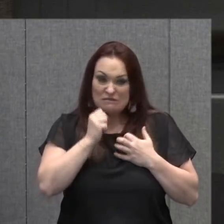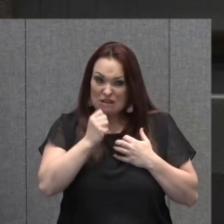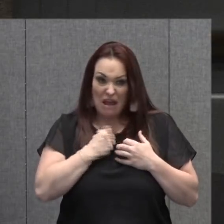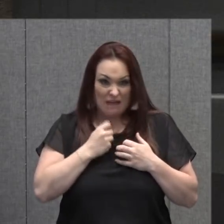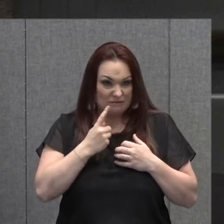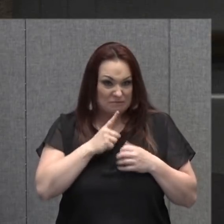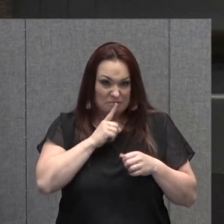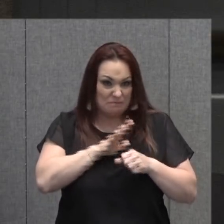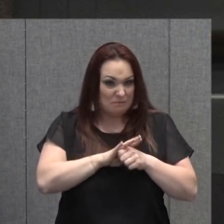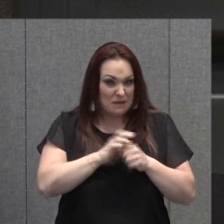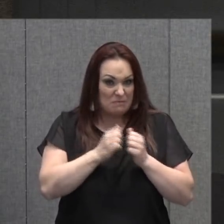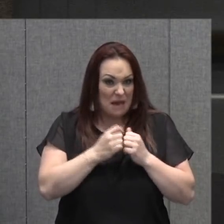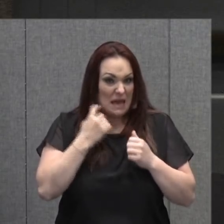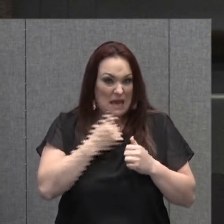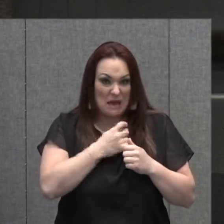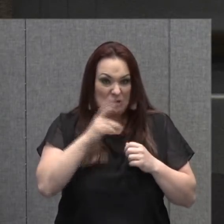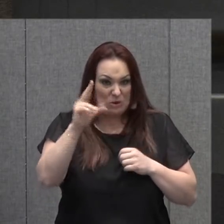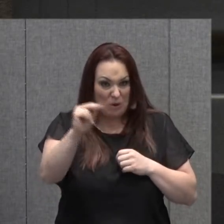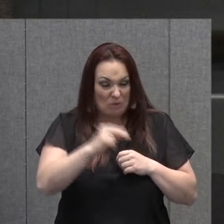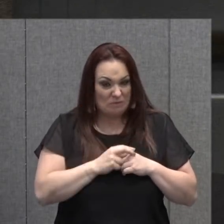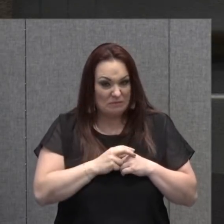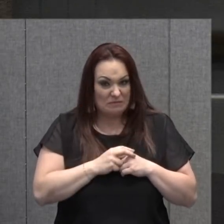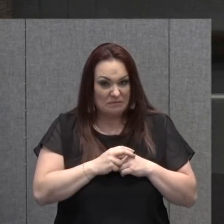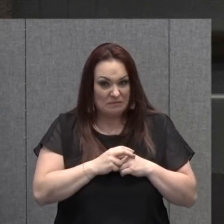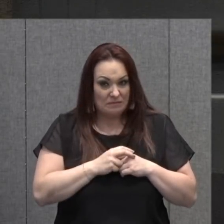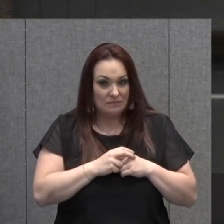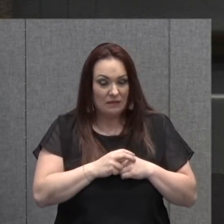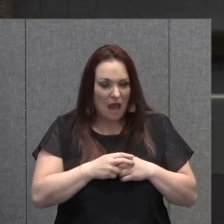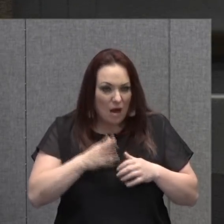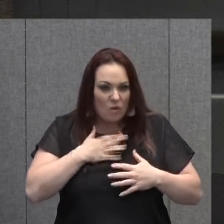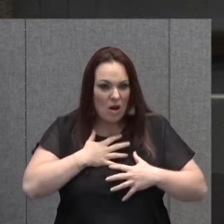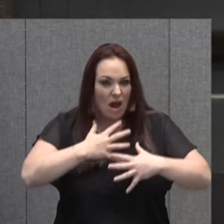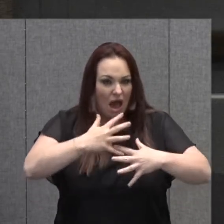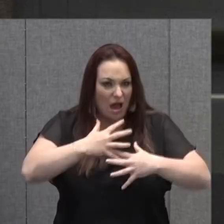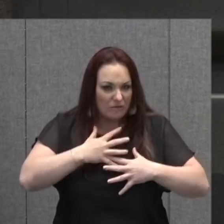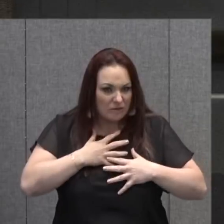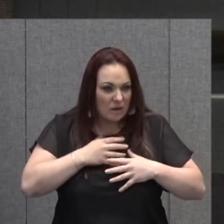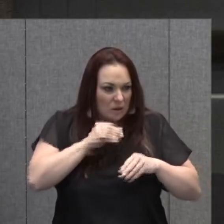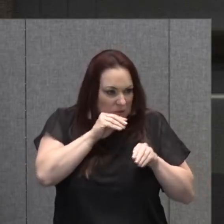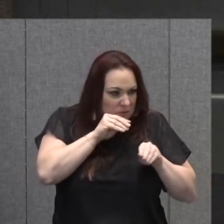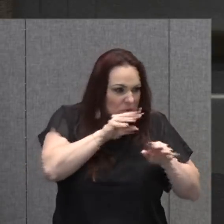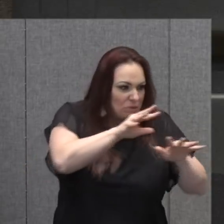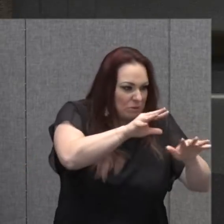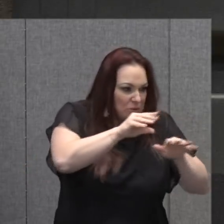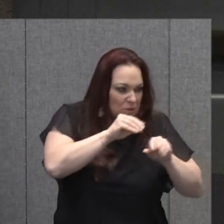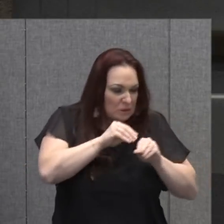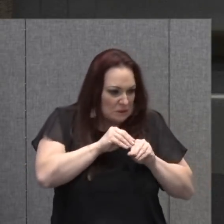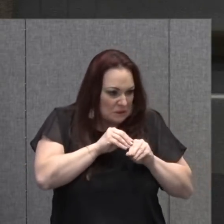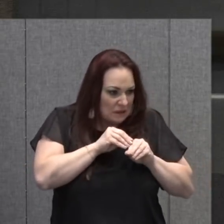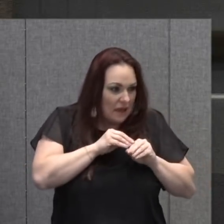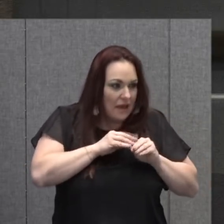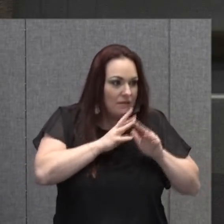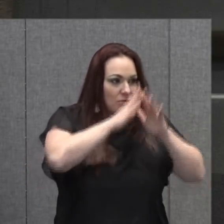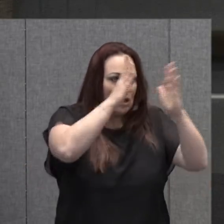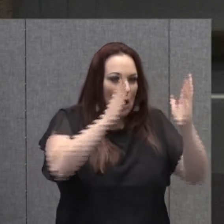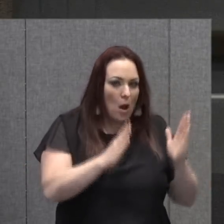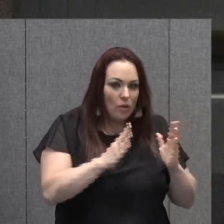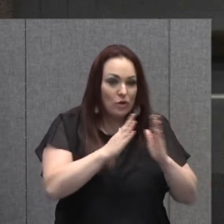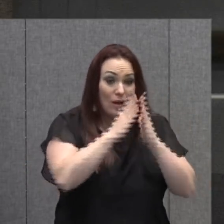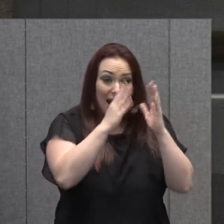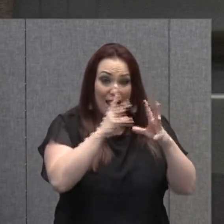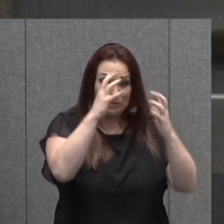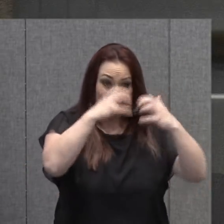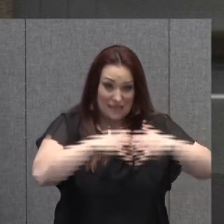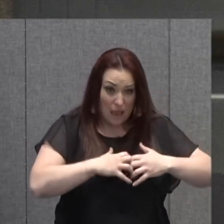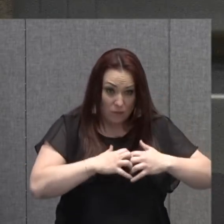Then I'll huff. And I'll puff and I'll blow your house in, said the coyote. So do you guys see the similarities